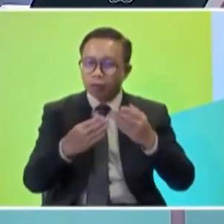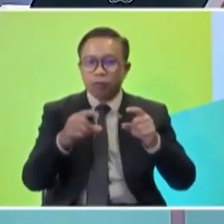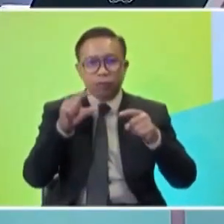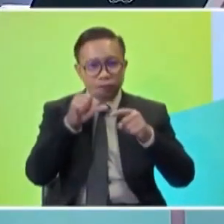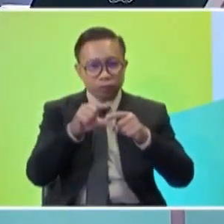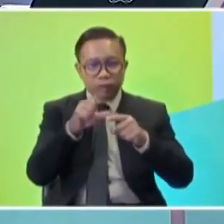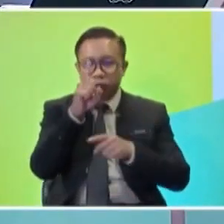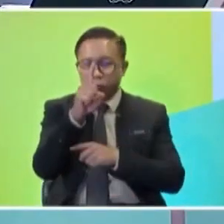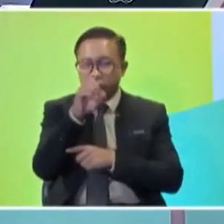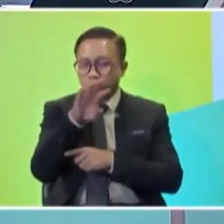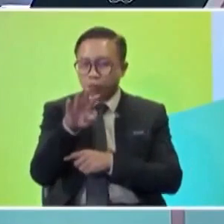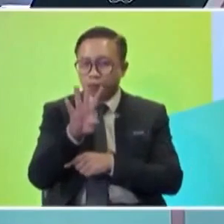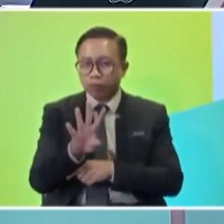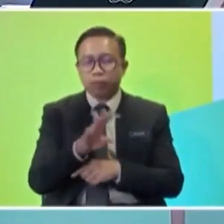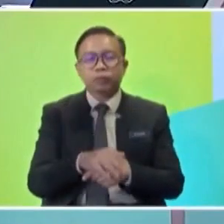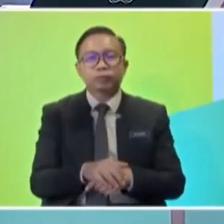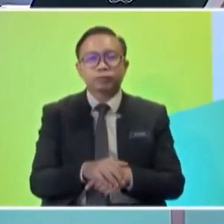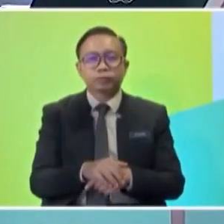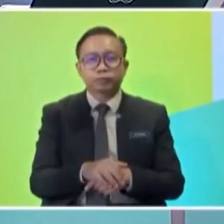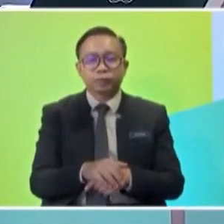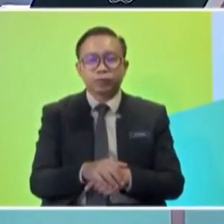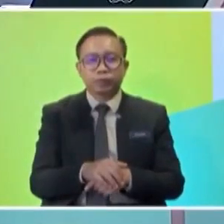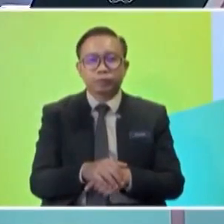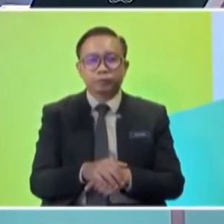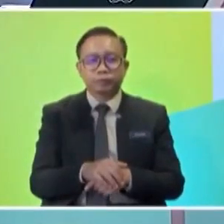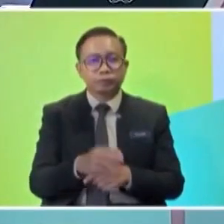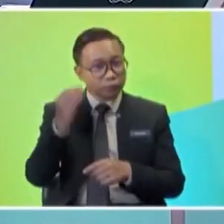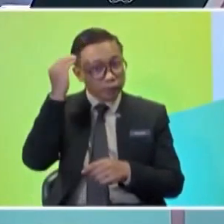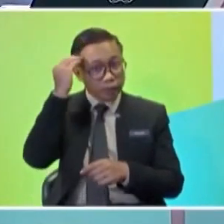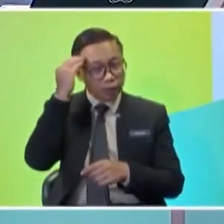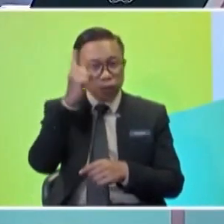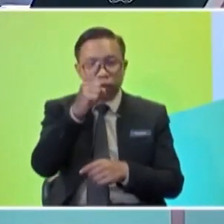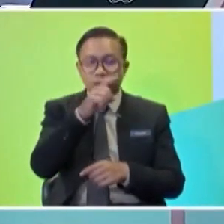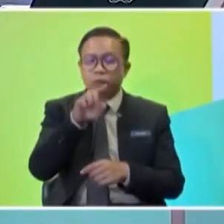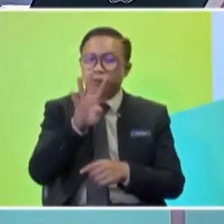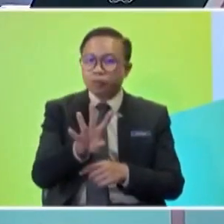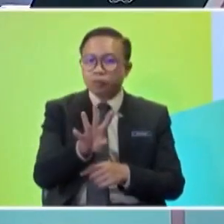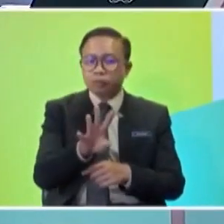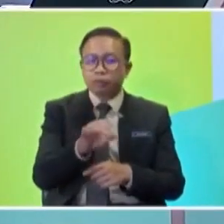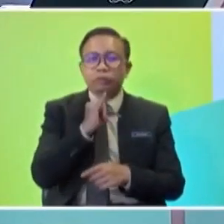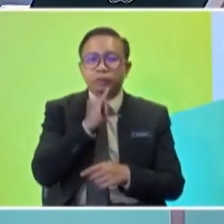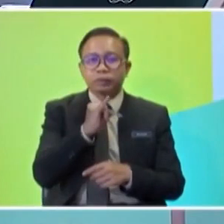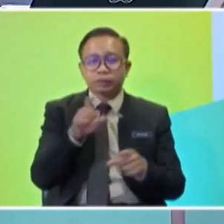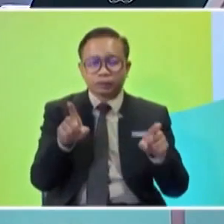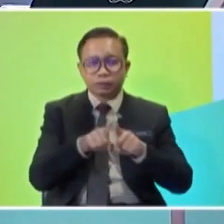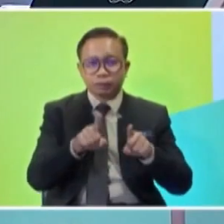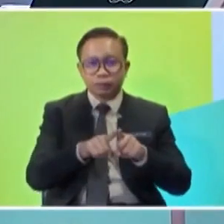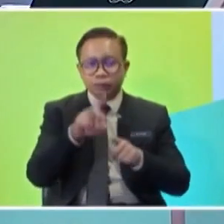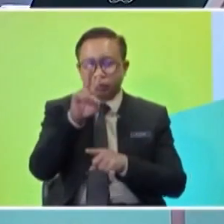into 1/4 liter. So as we know, 1/4 liter is equivalent to